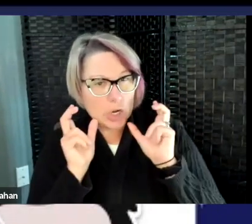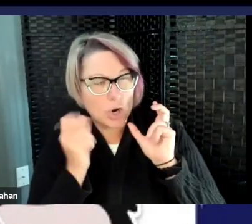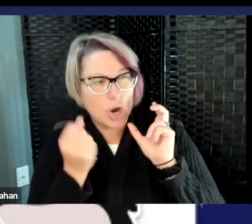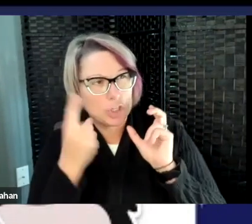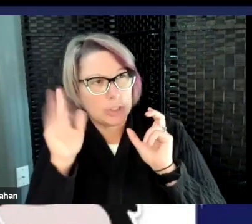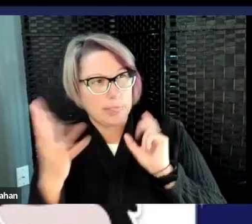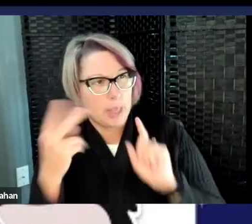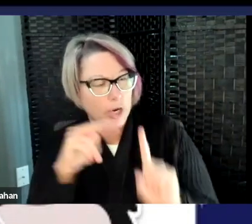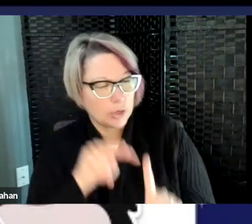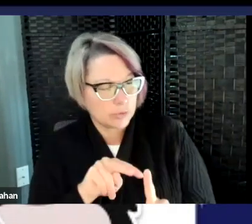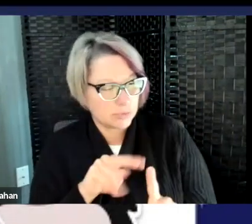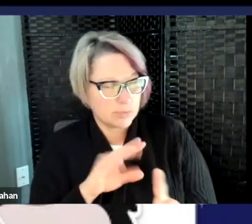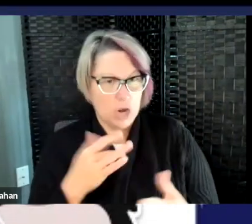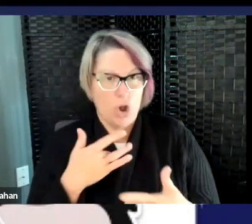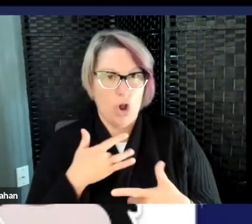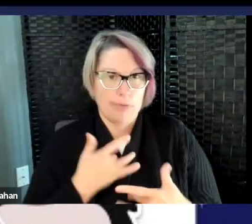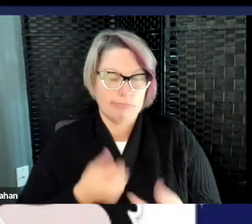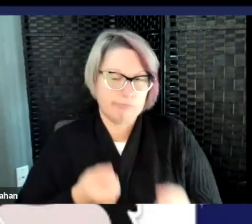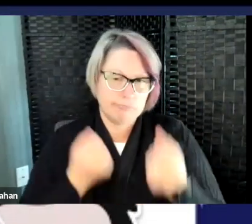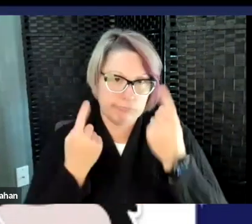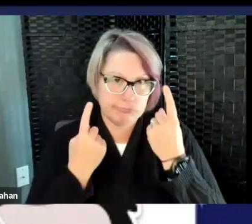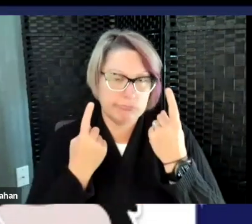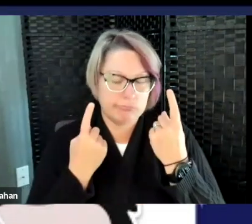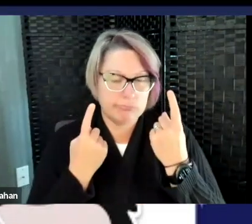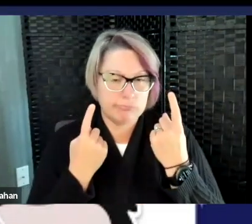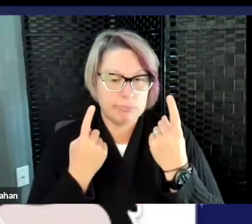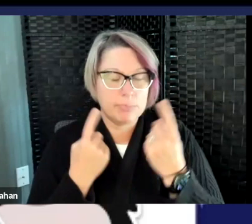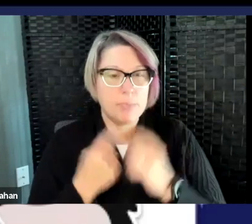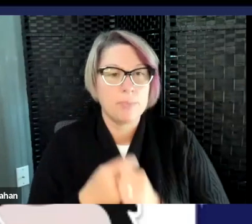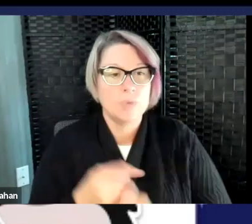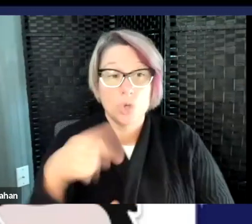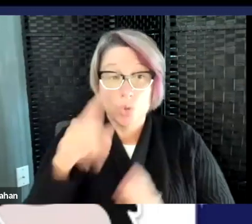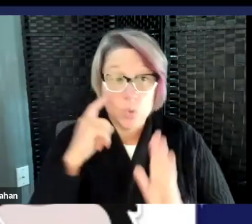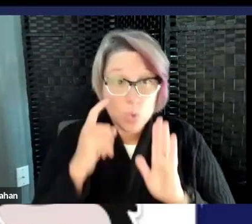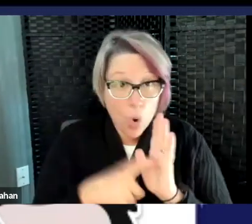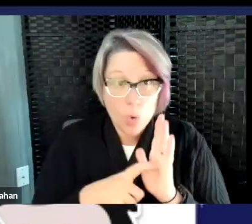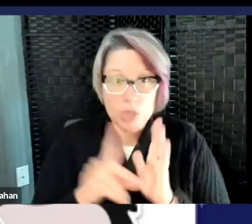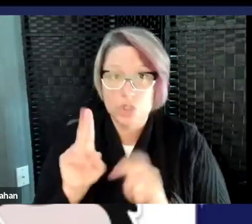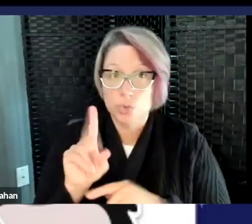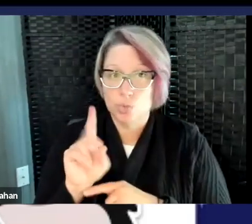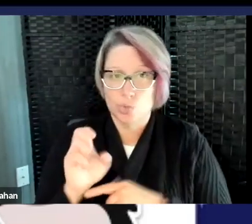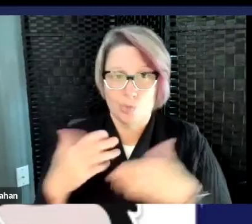with their heart. And you guys are so good at this, okay? I mean, you noticed right away, you saw that Dude was happy, right? And think about just his tone of